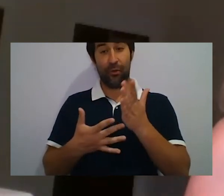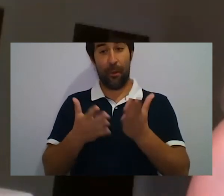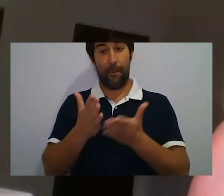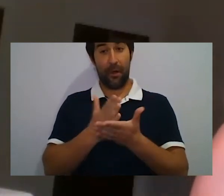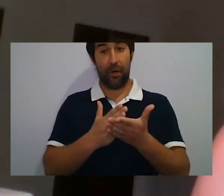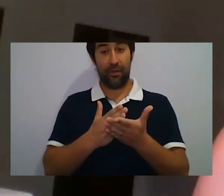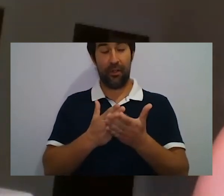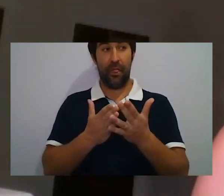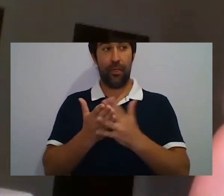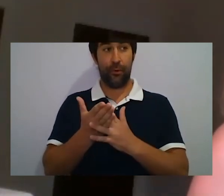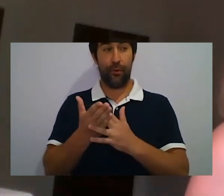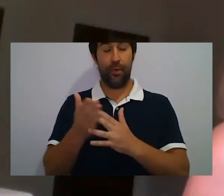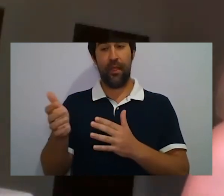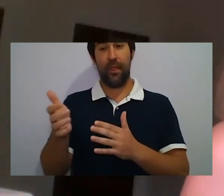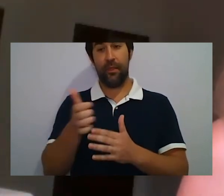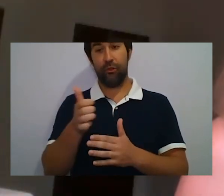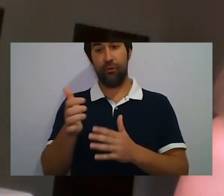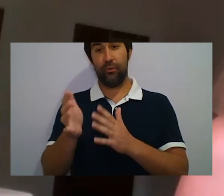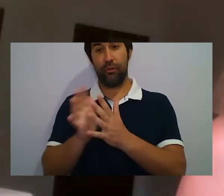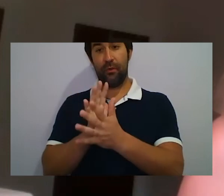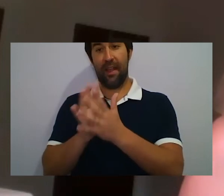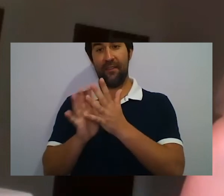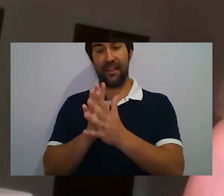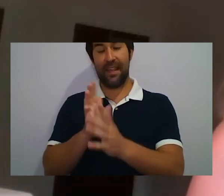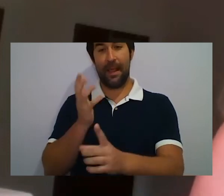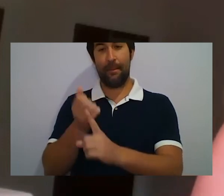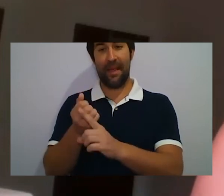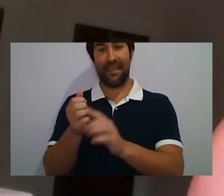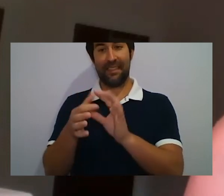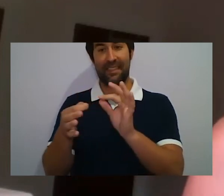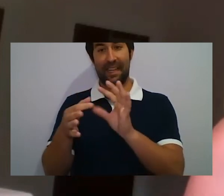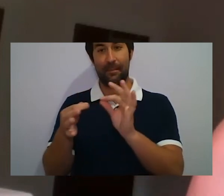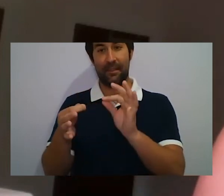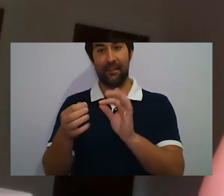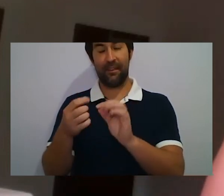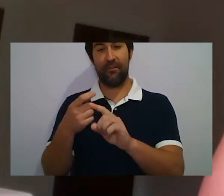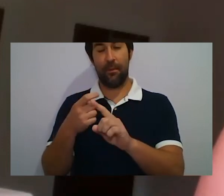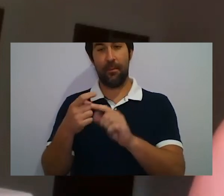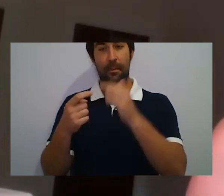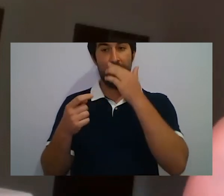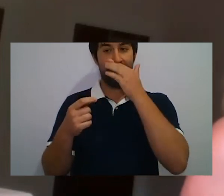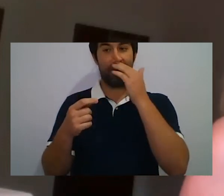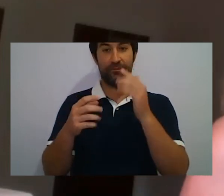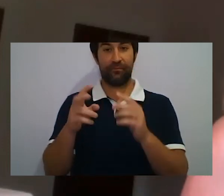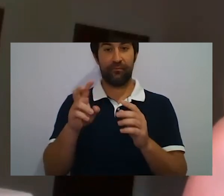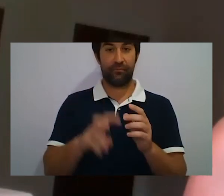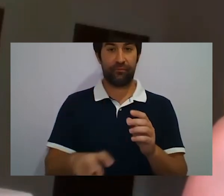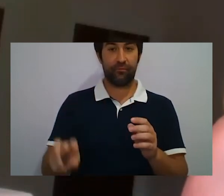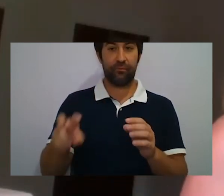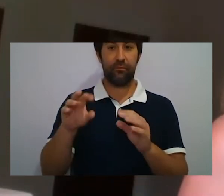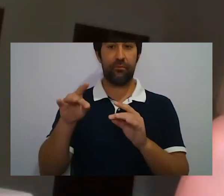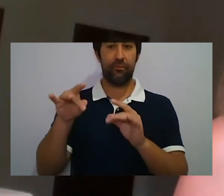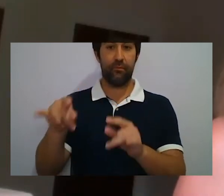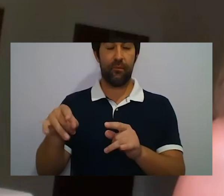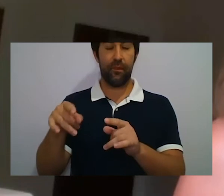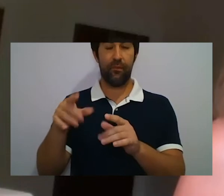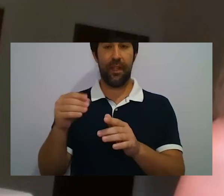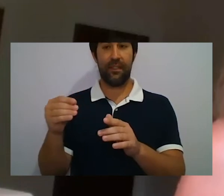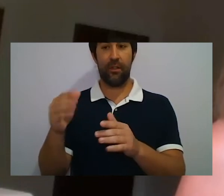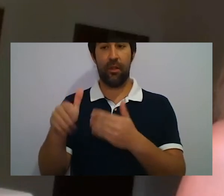is the alternate route that they would need to take? Sometimes it's a very short distance that they can still make